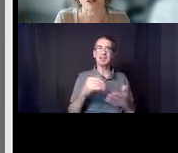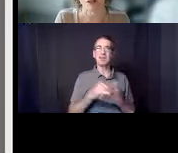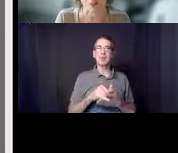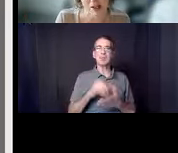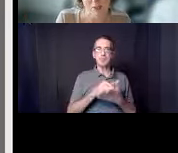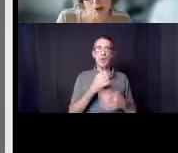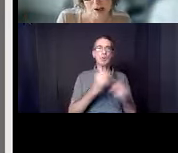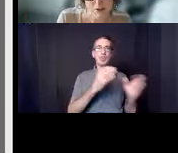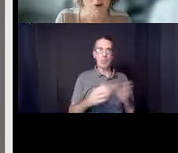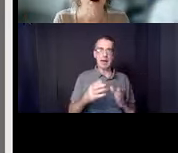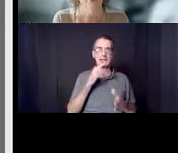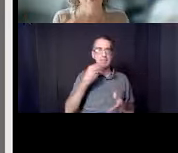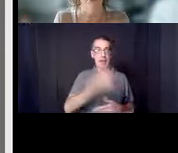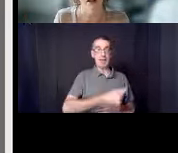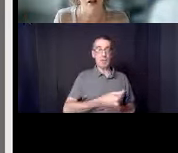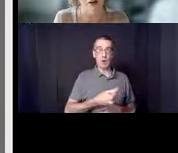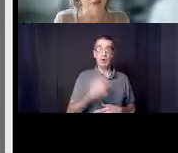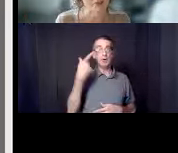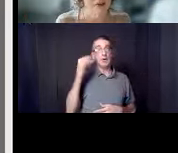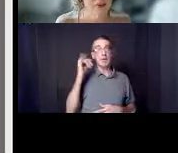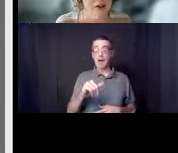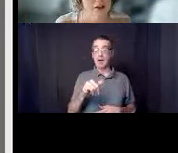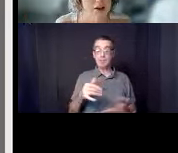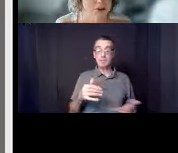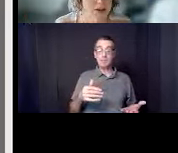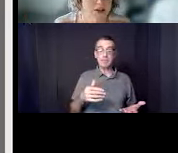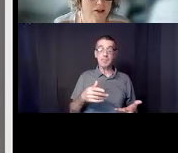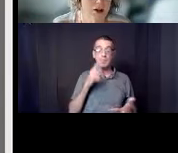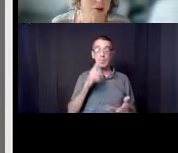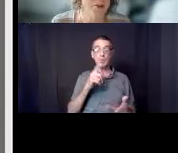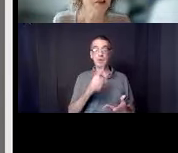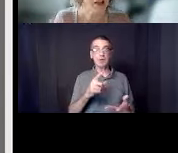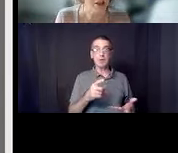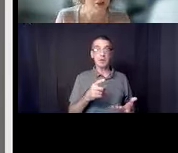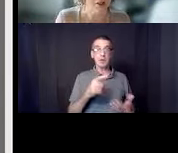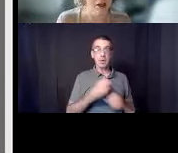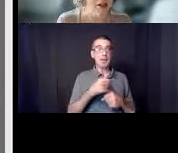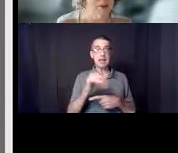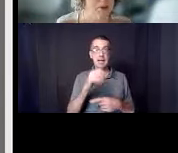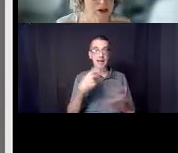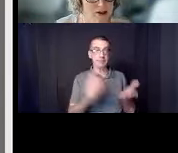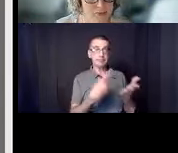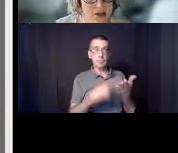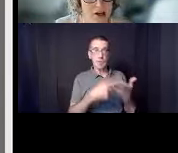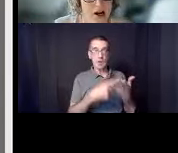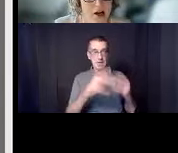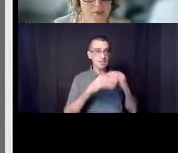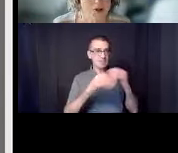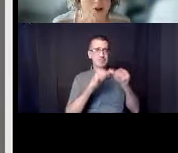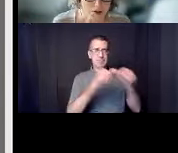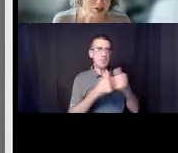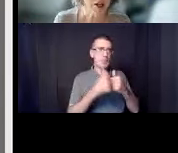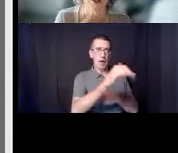the rescue plan has paid for, that would, you could make the case for sustaining them beyond